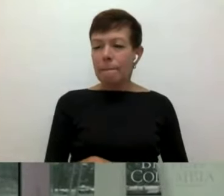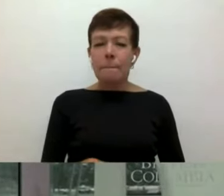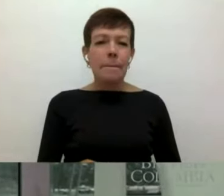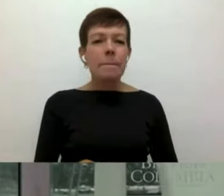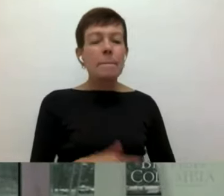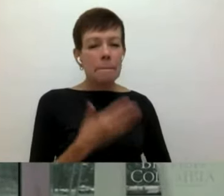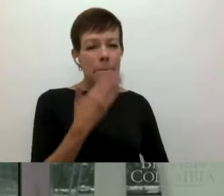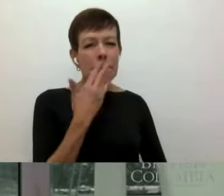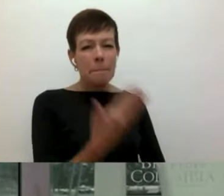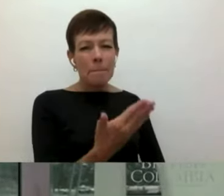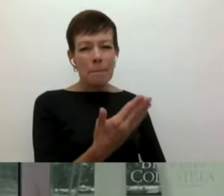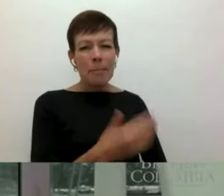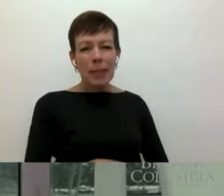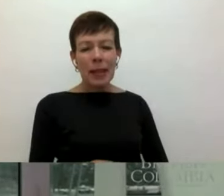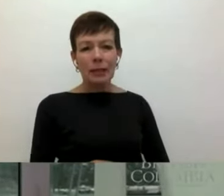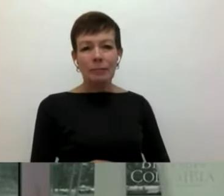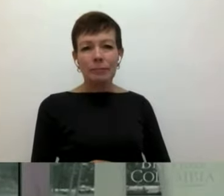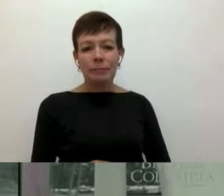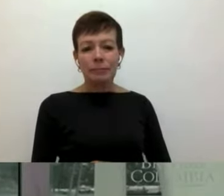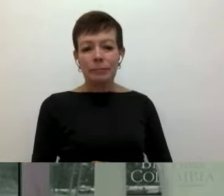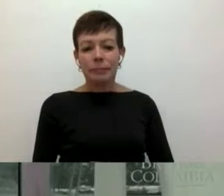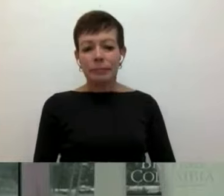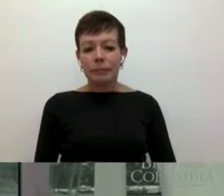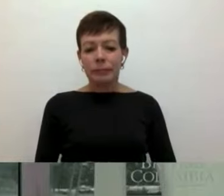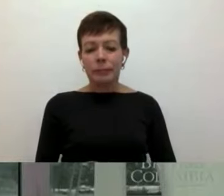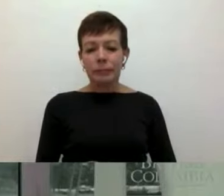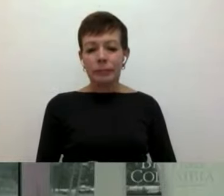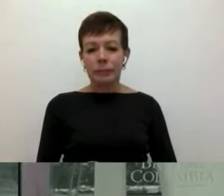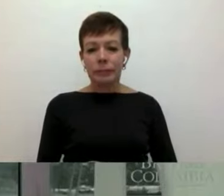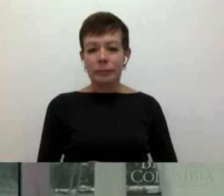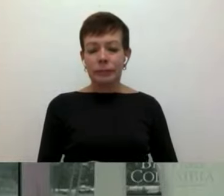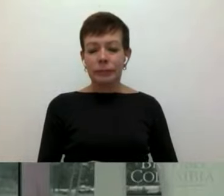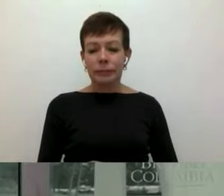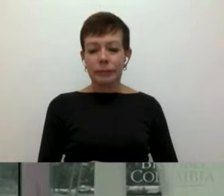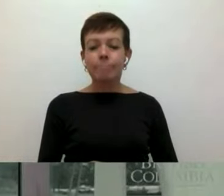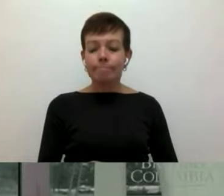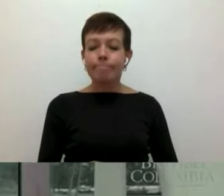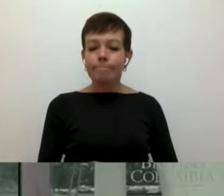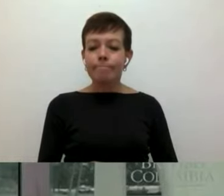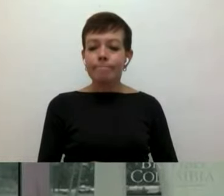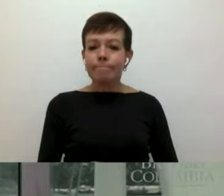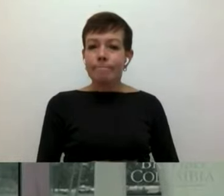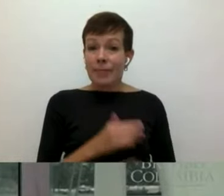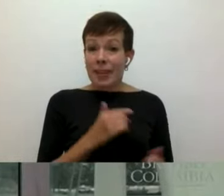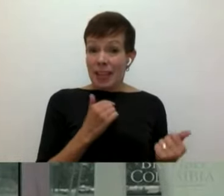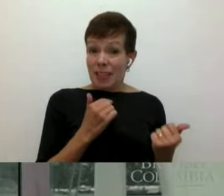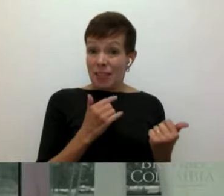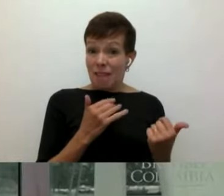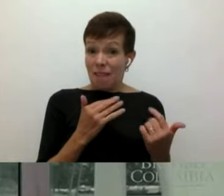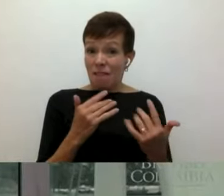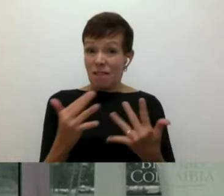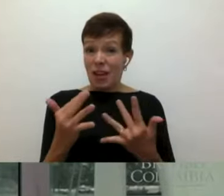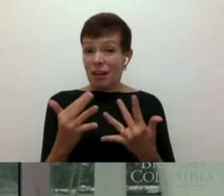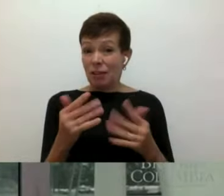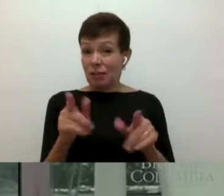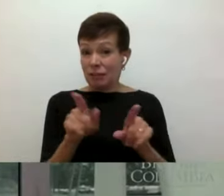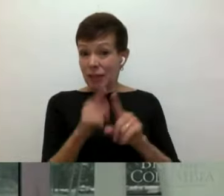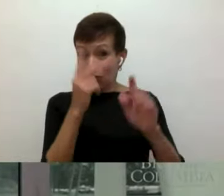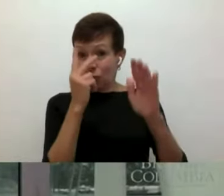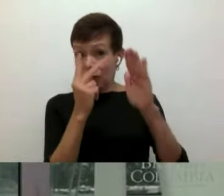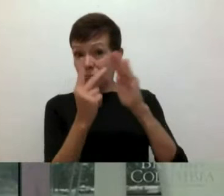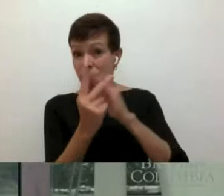fires? Thank you for the question. There's no doubt that the prospects